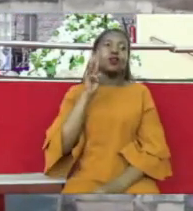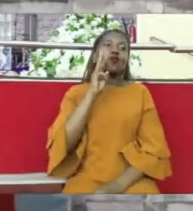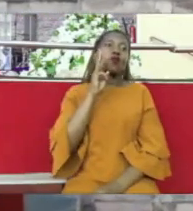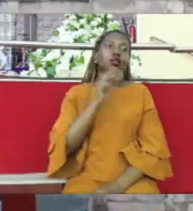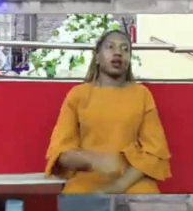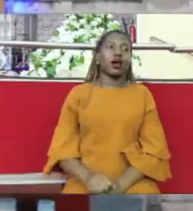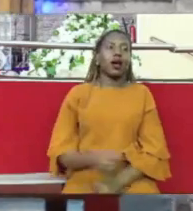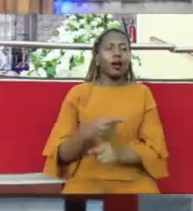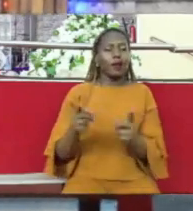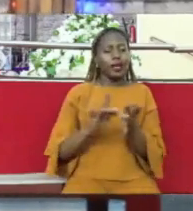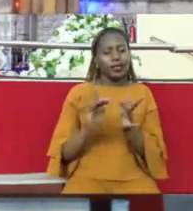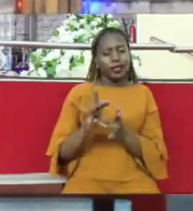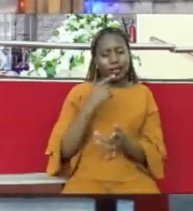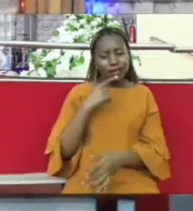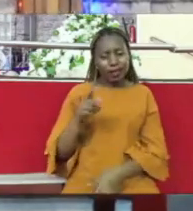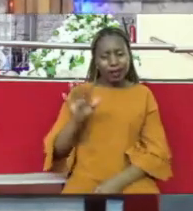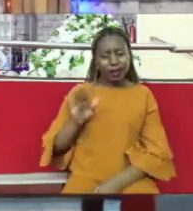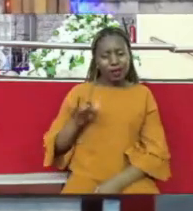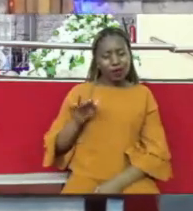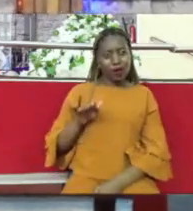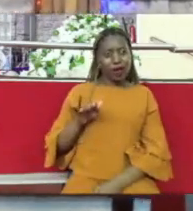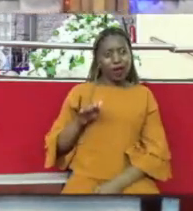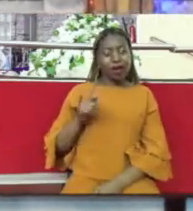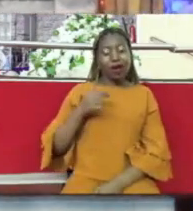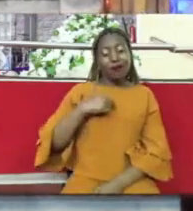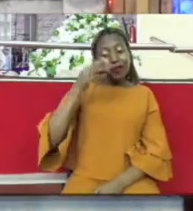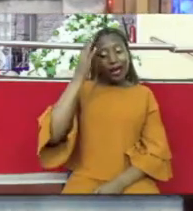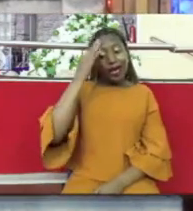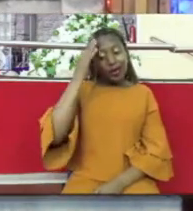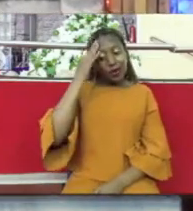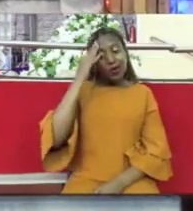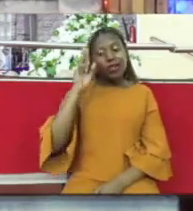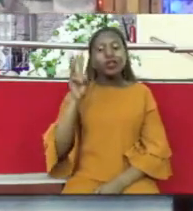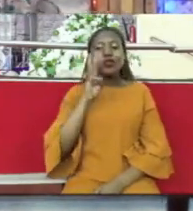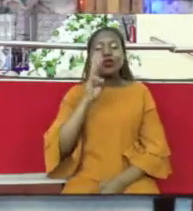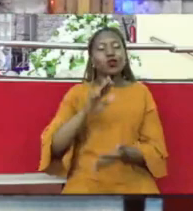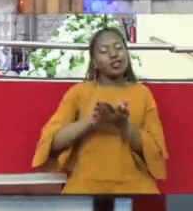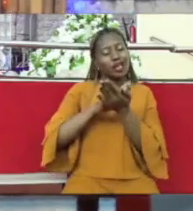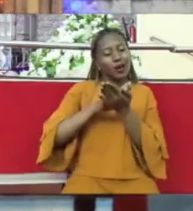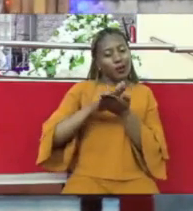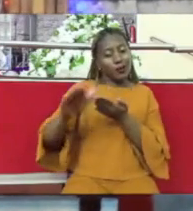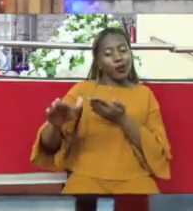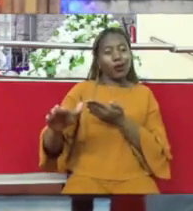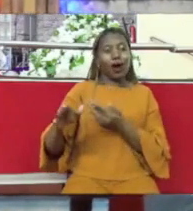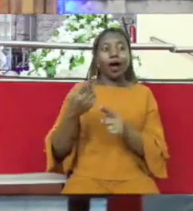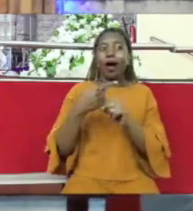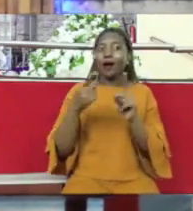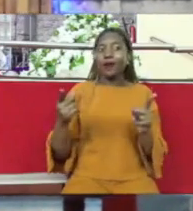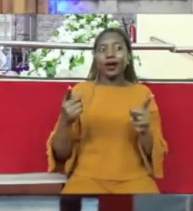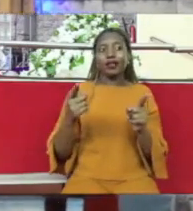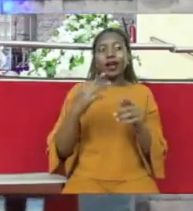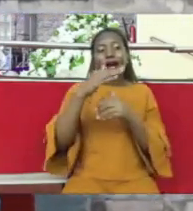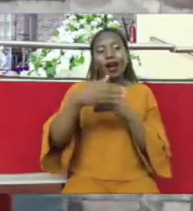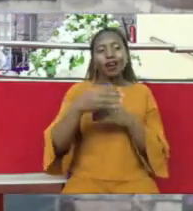the woman, lakini Yesu ni kama anamwambia yule mwanamke, I know this water is pure, but when you drink, you will still thirst